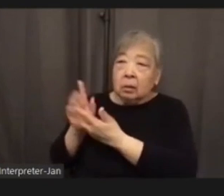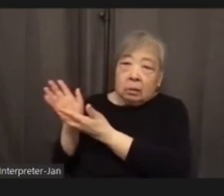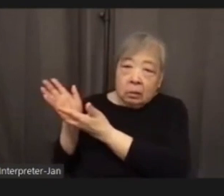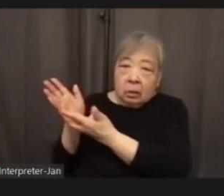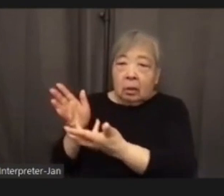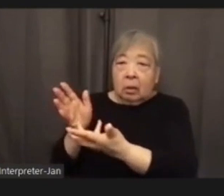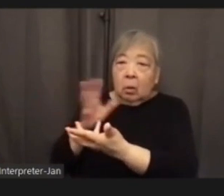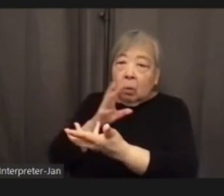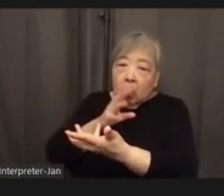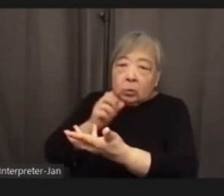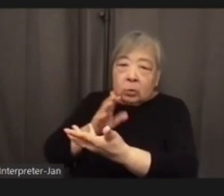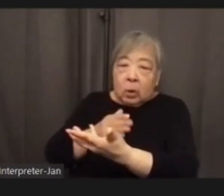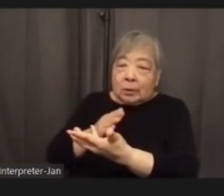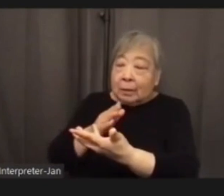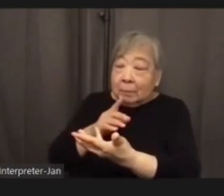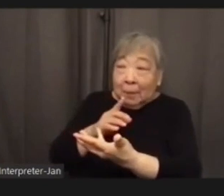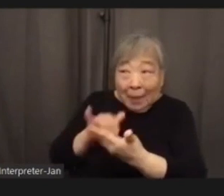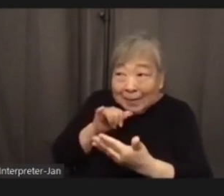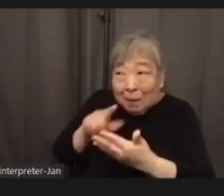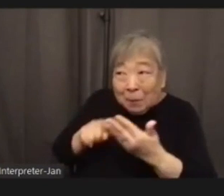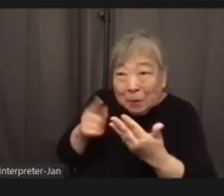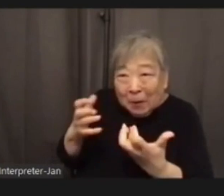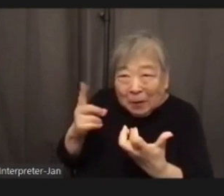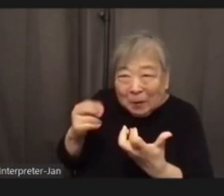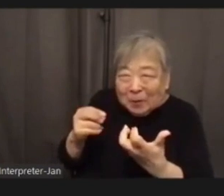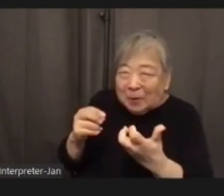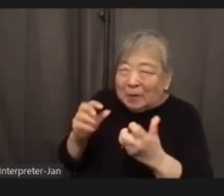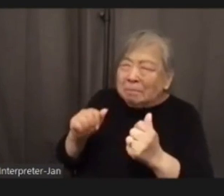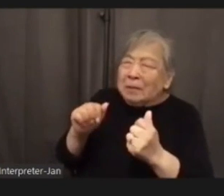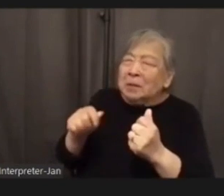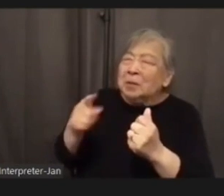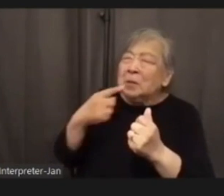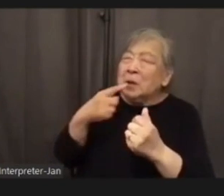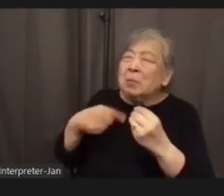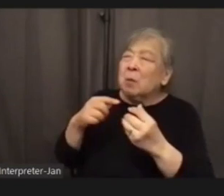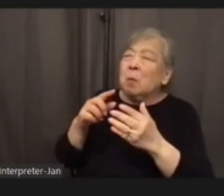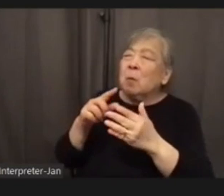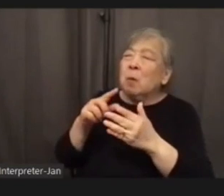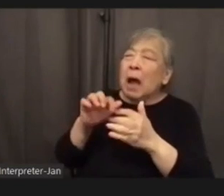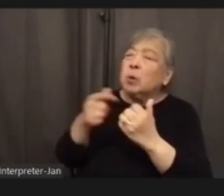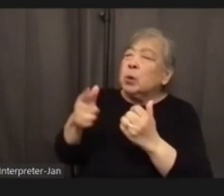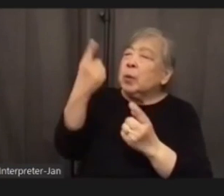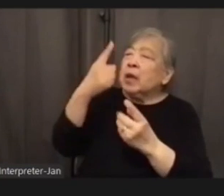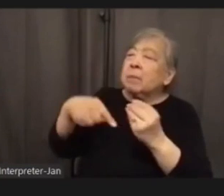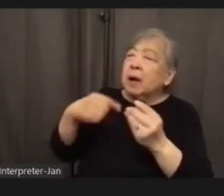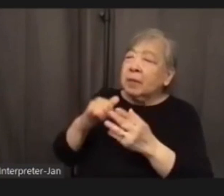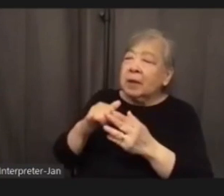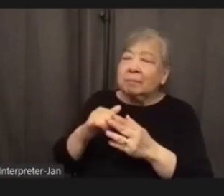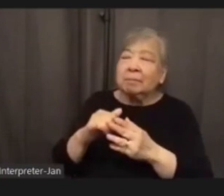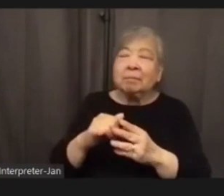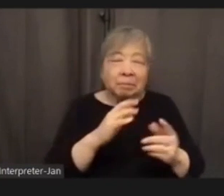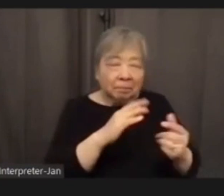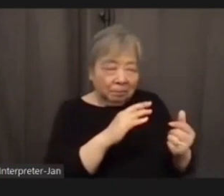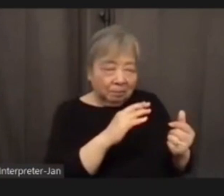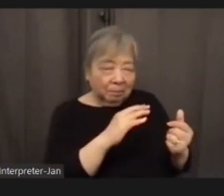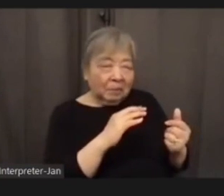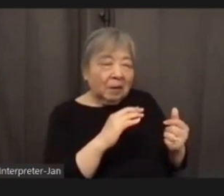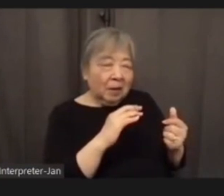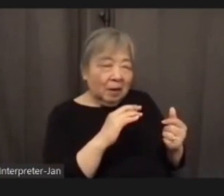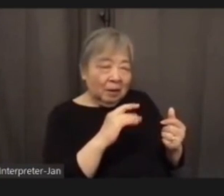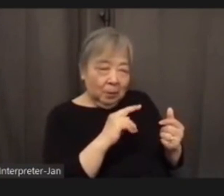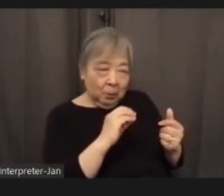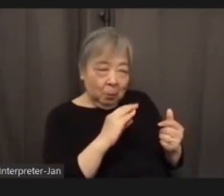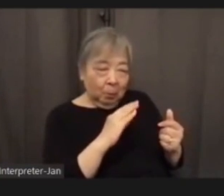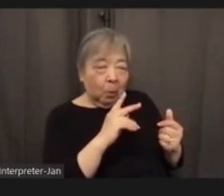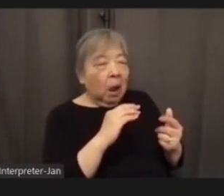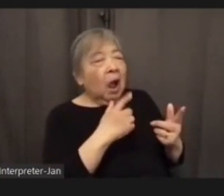what you wanted to do. Could you talk a bit about how you were thinking about it? Well, I have a list on my piano, you know,